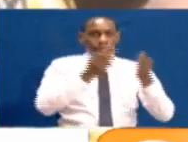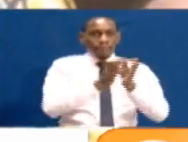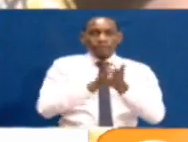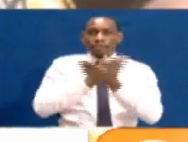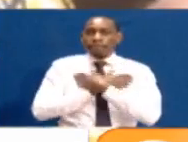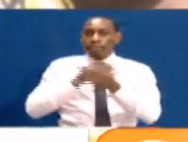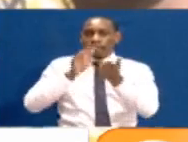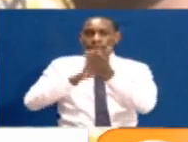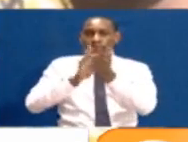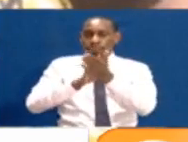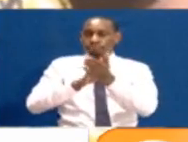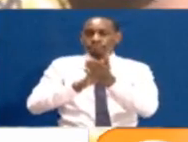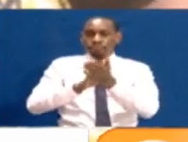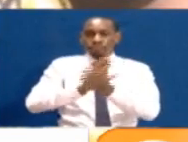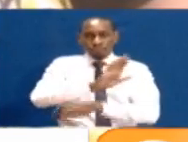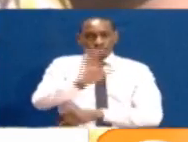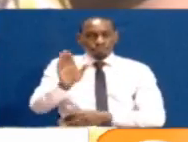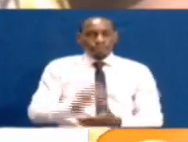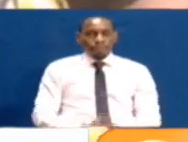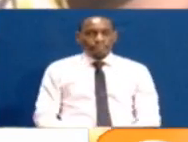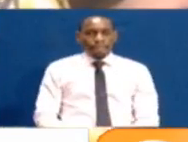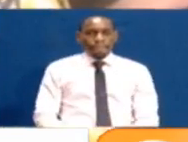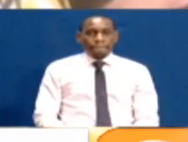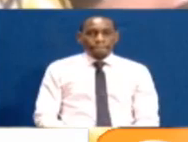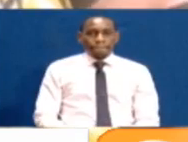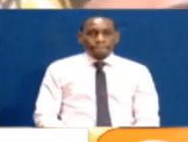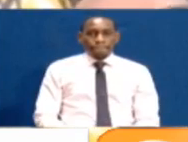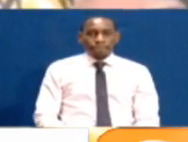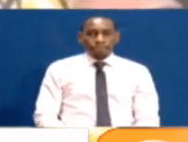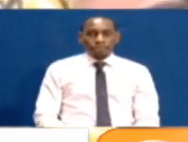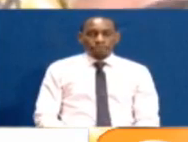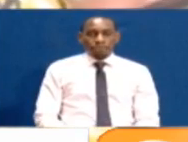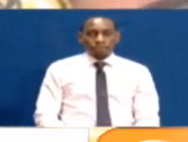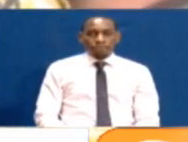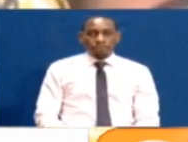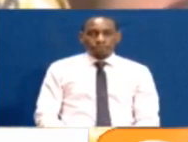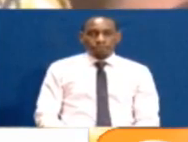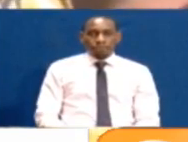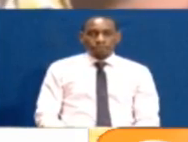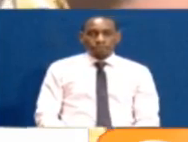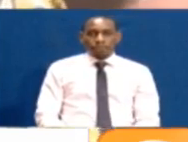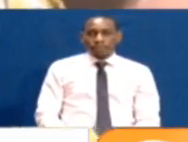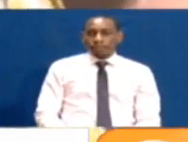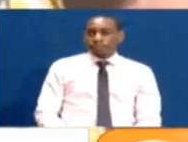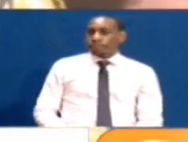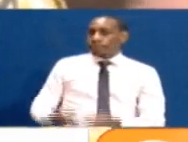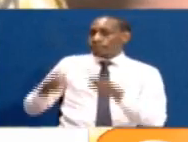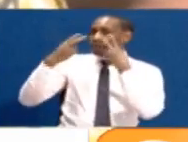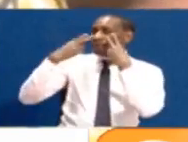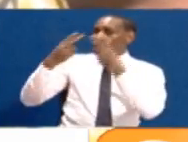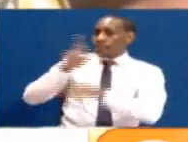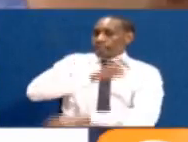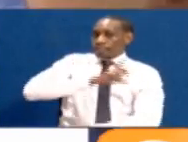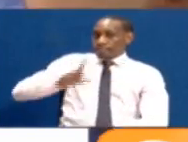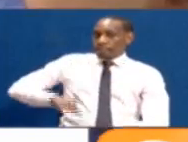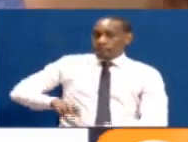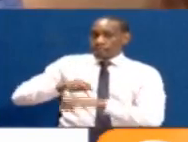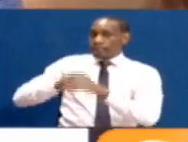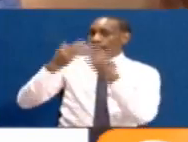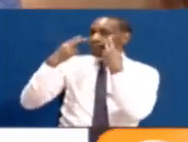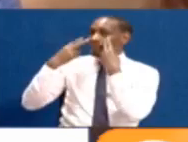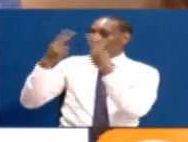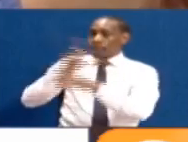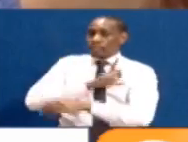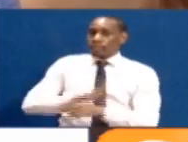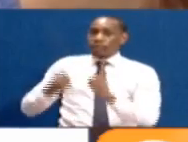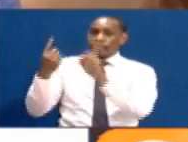with glowing tributes. Who love Janet, look unto the Lord. When you look unto the Lord, it will be